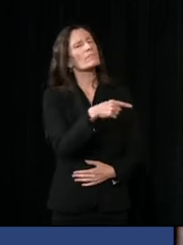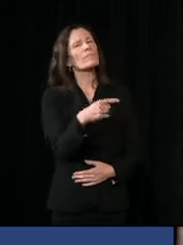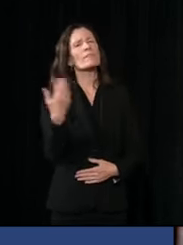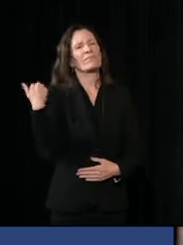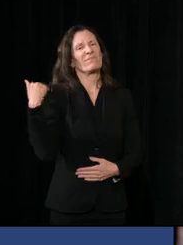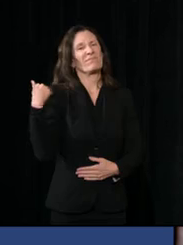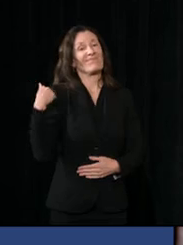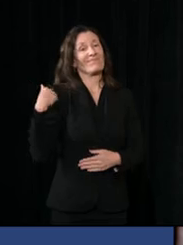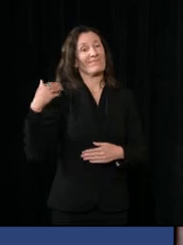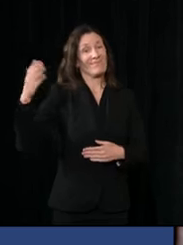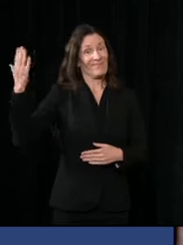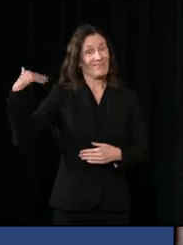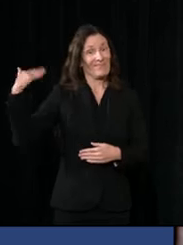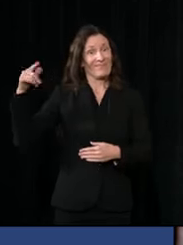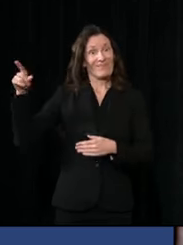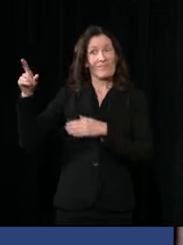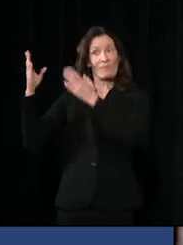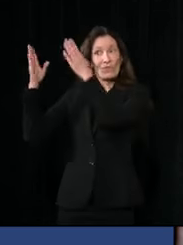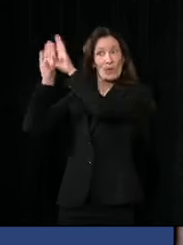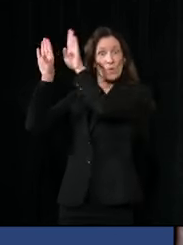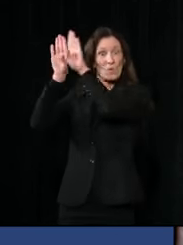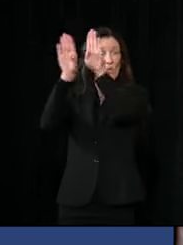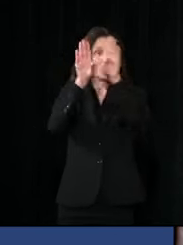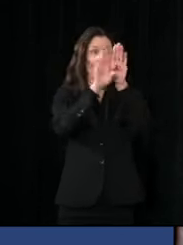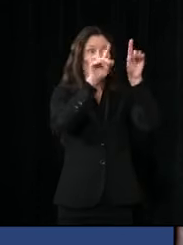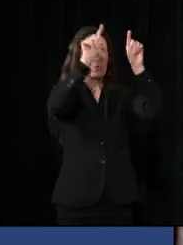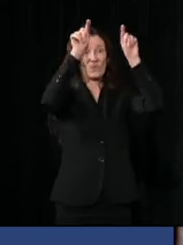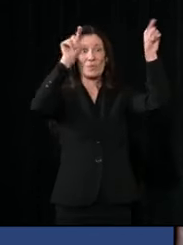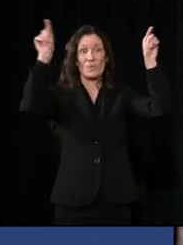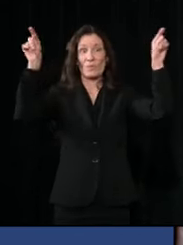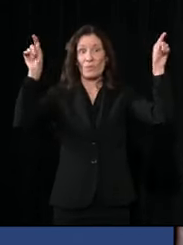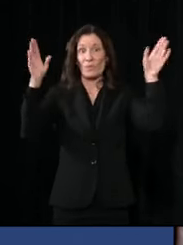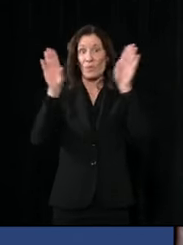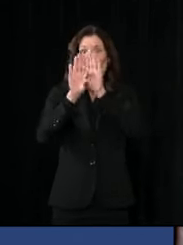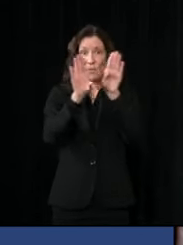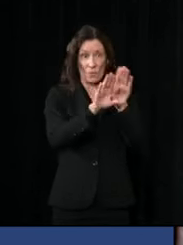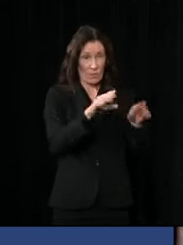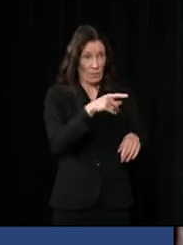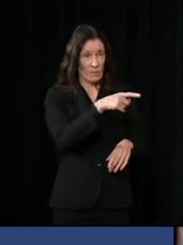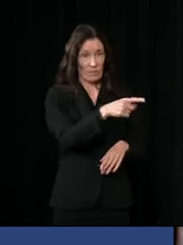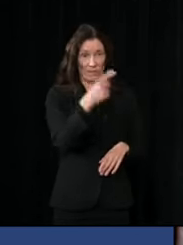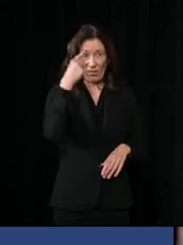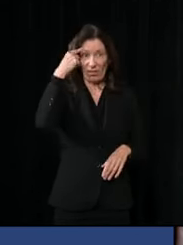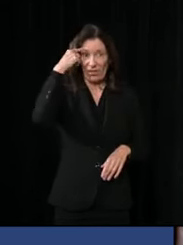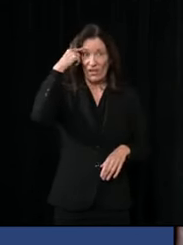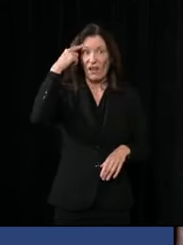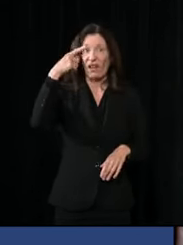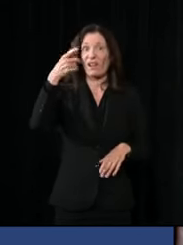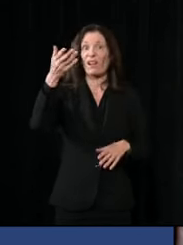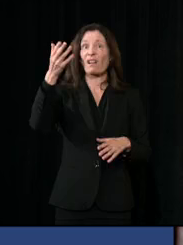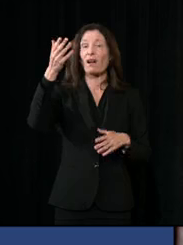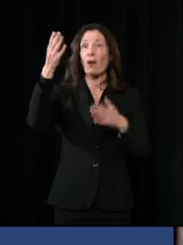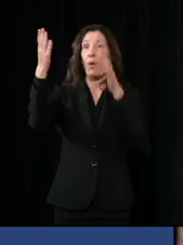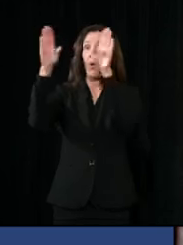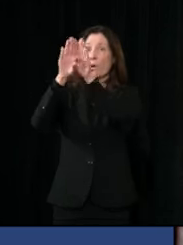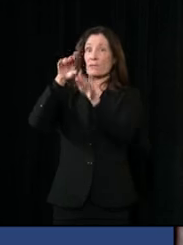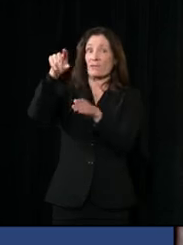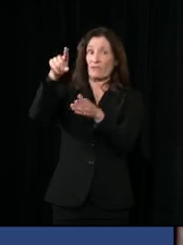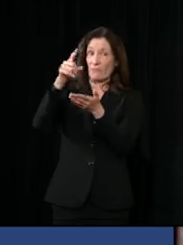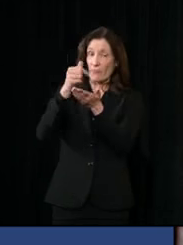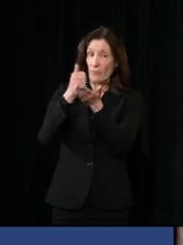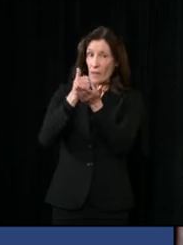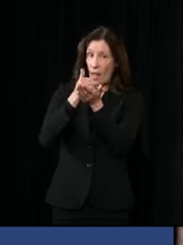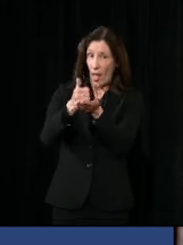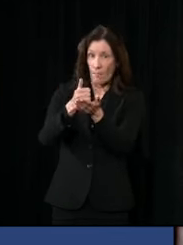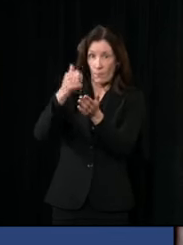on the number of cases, do you foresee opening counties up as their risks decline? Some lawmakers argue that rural counties like